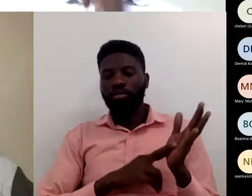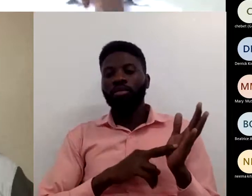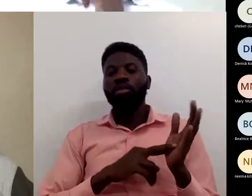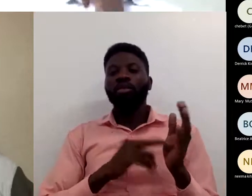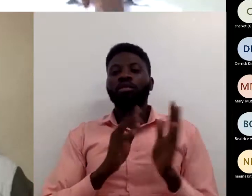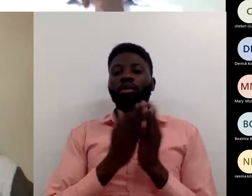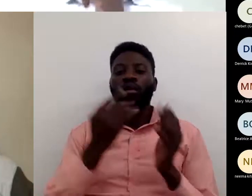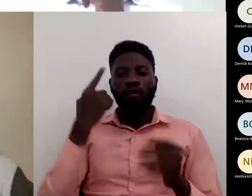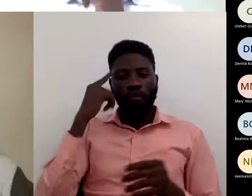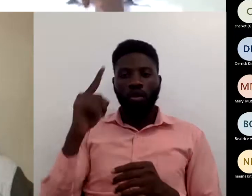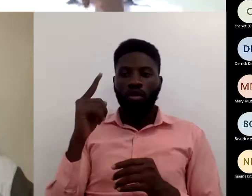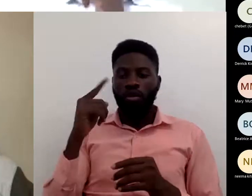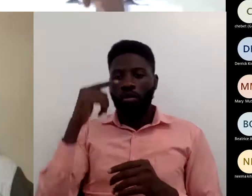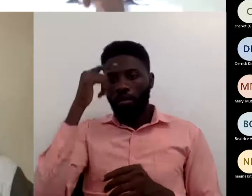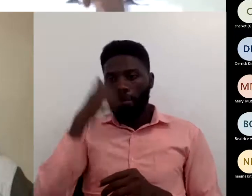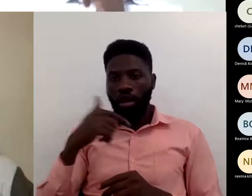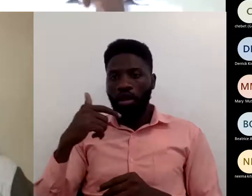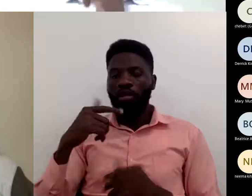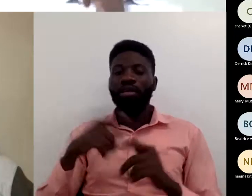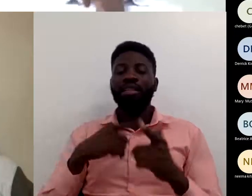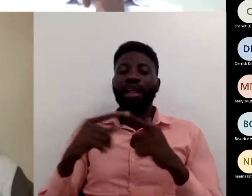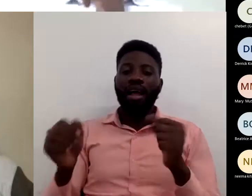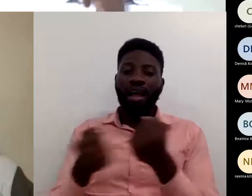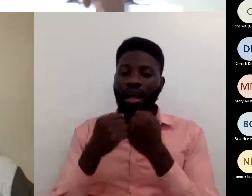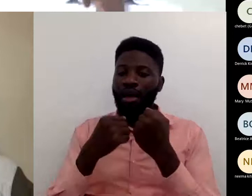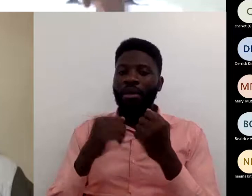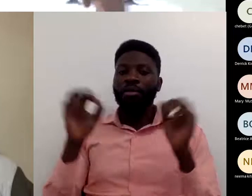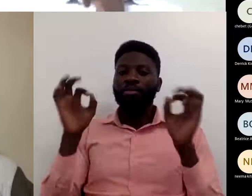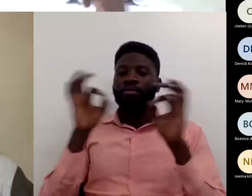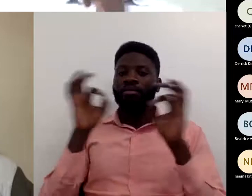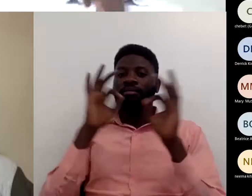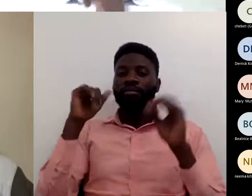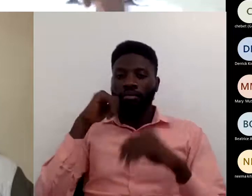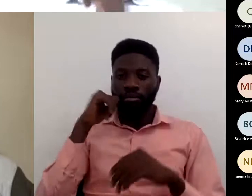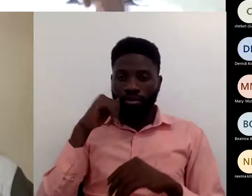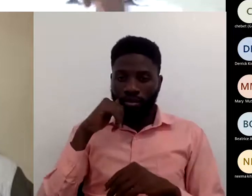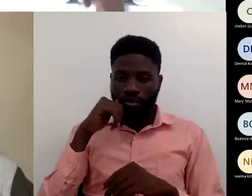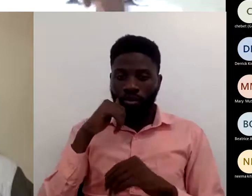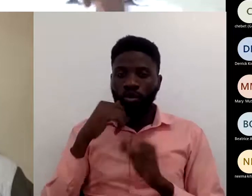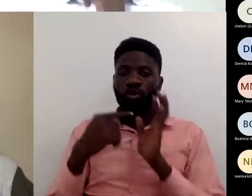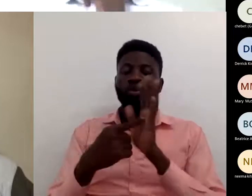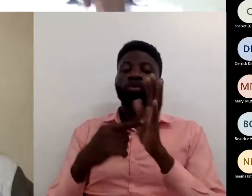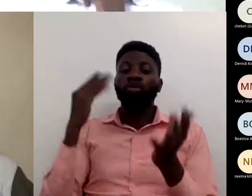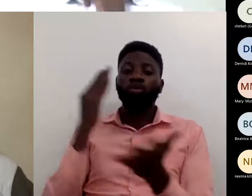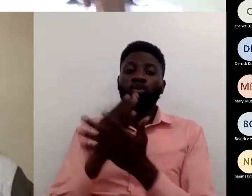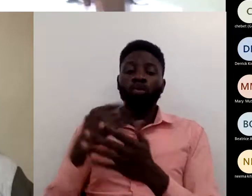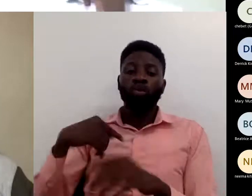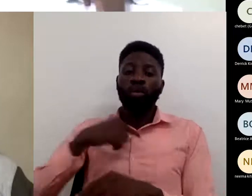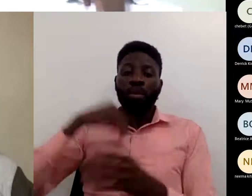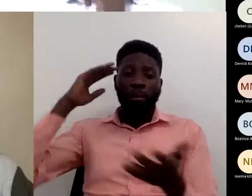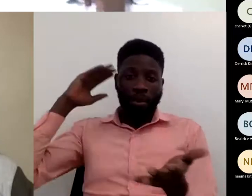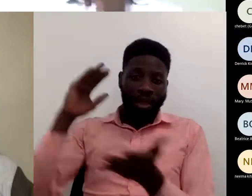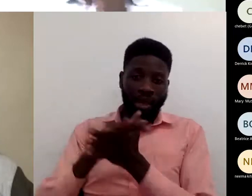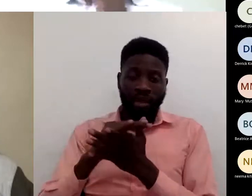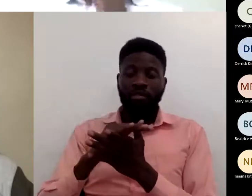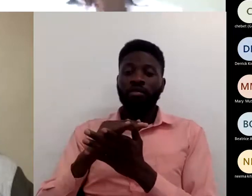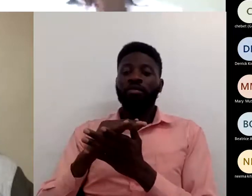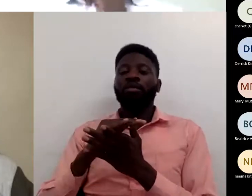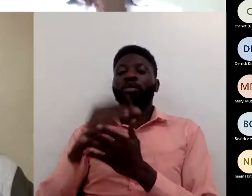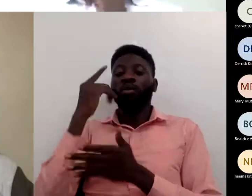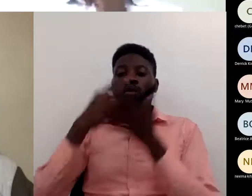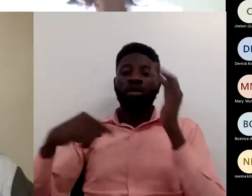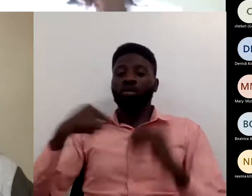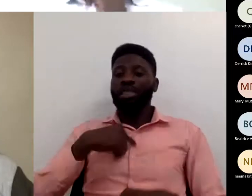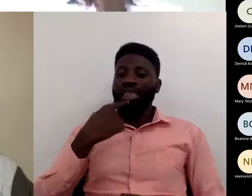And it was an interesting place to be as a proof of, do we actually believe in what we say? Do we